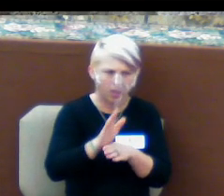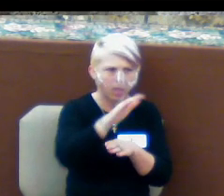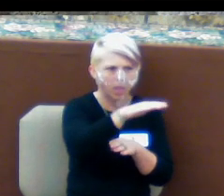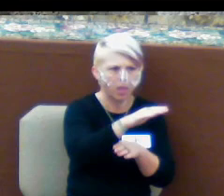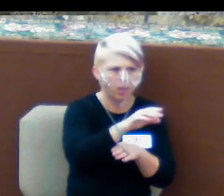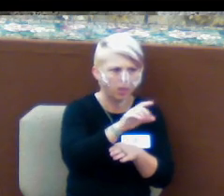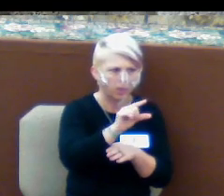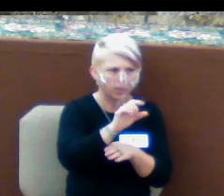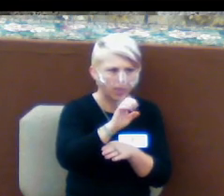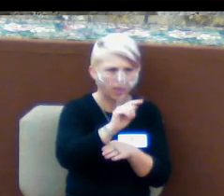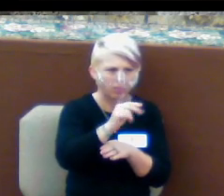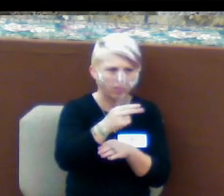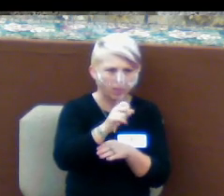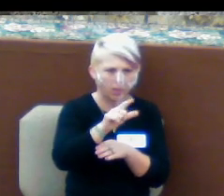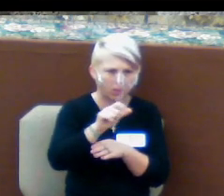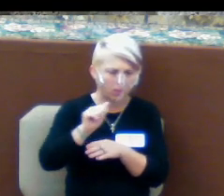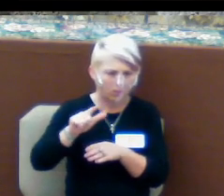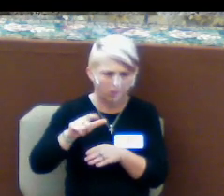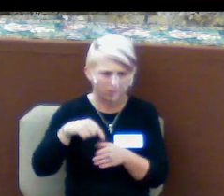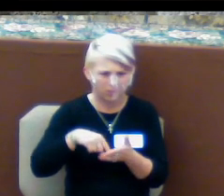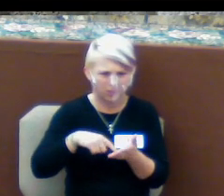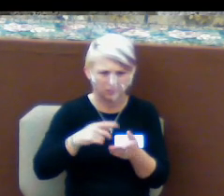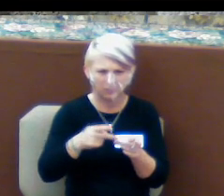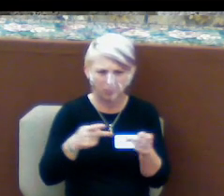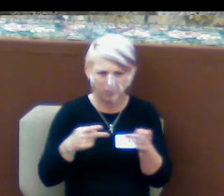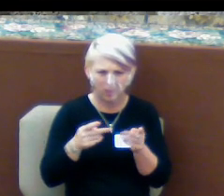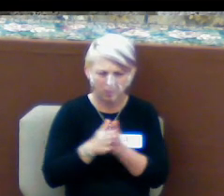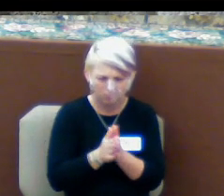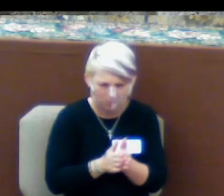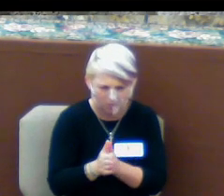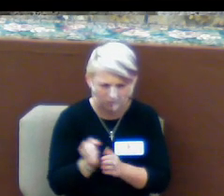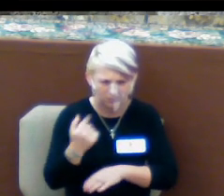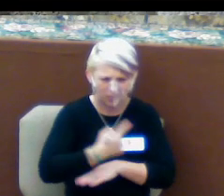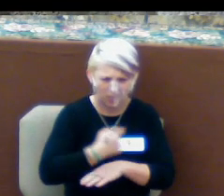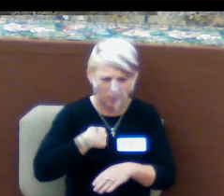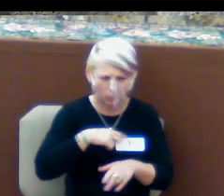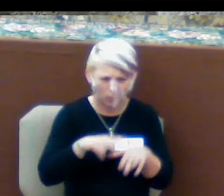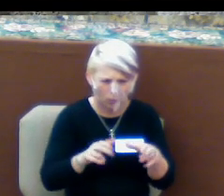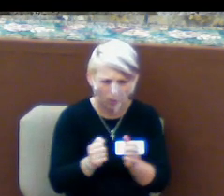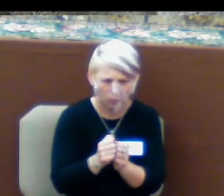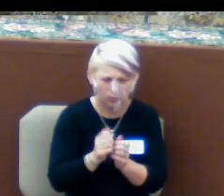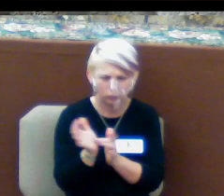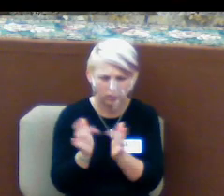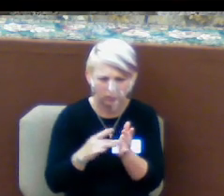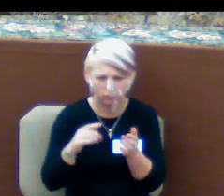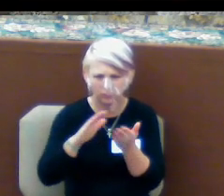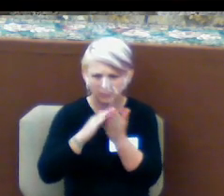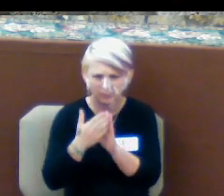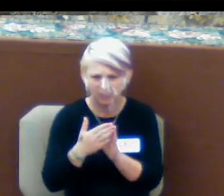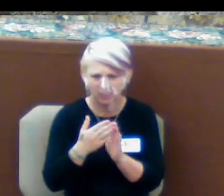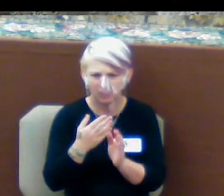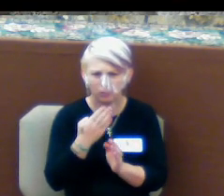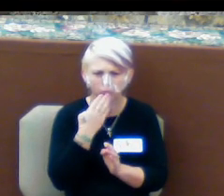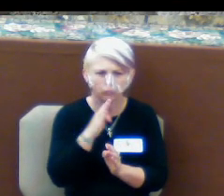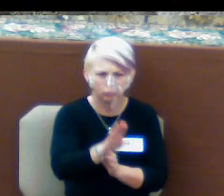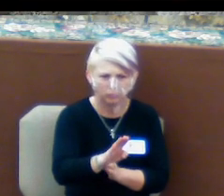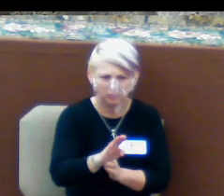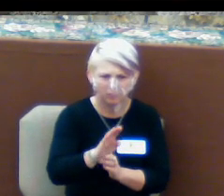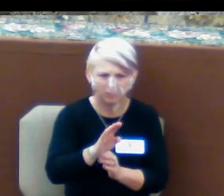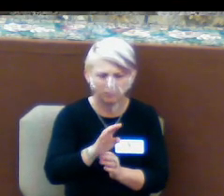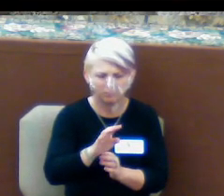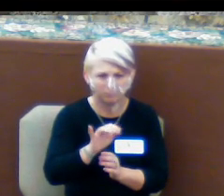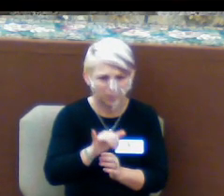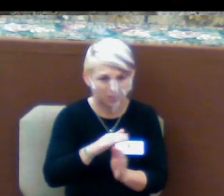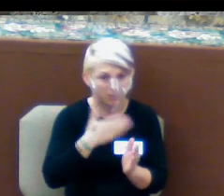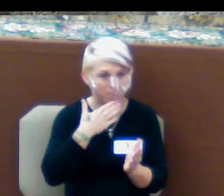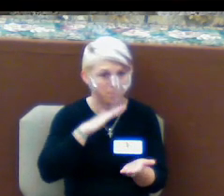are places of the Passion. Today, we walk with Jesus to the city of Jerusalem, which turns out to be a very